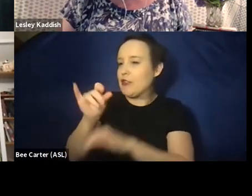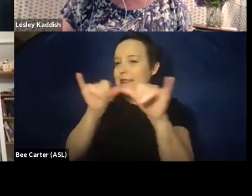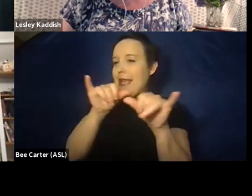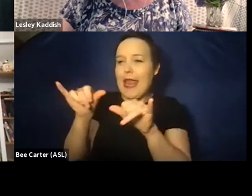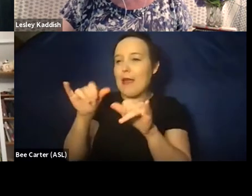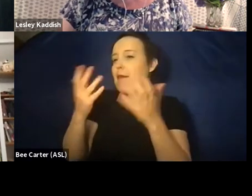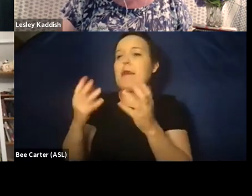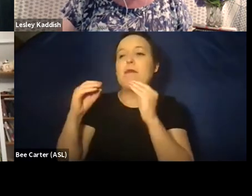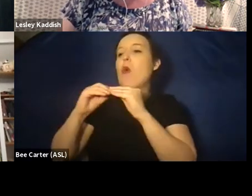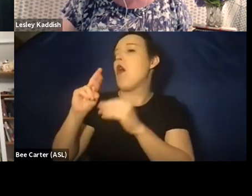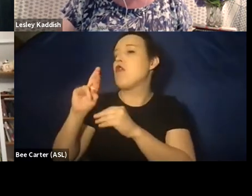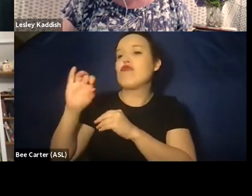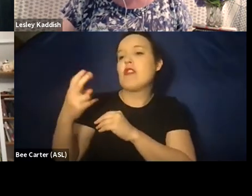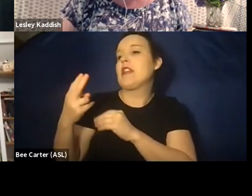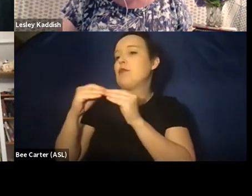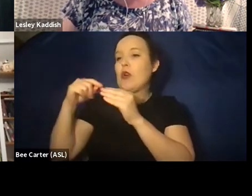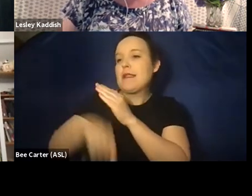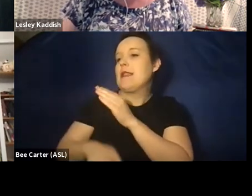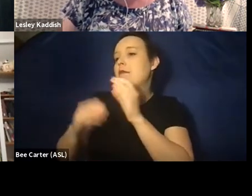richer, layered.